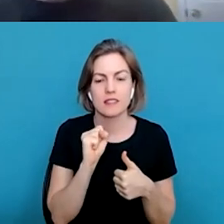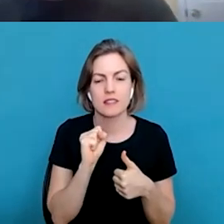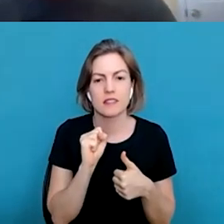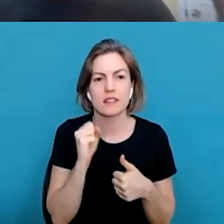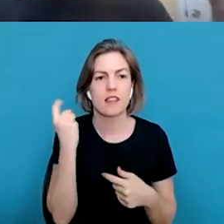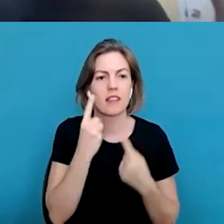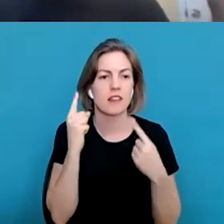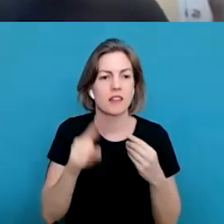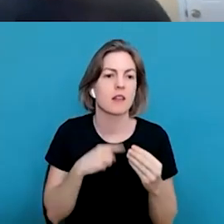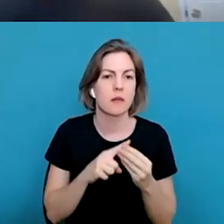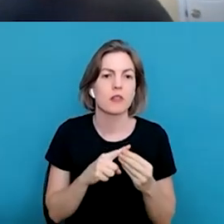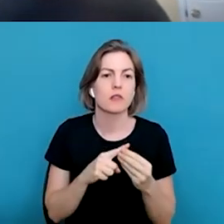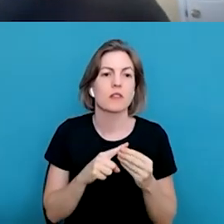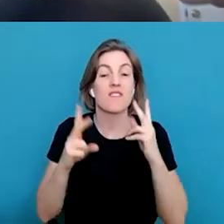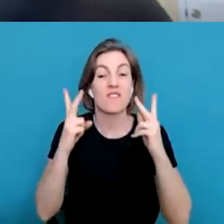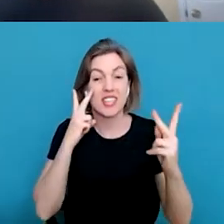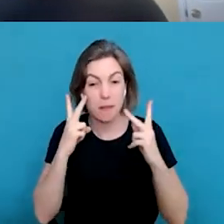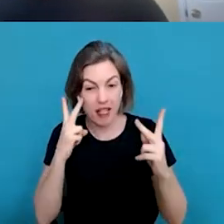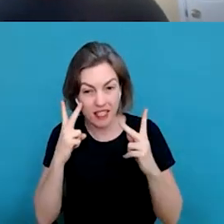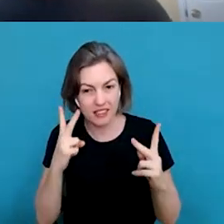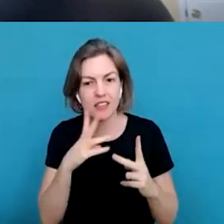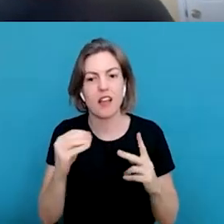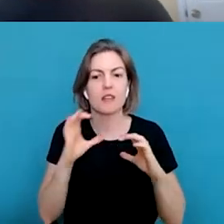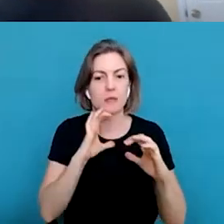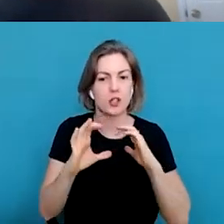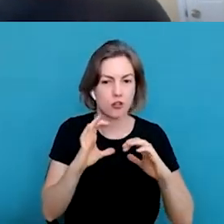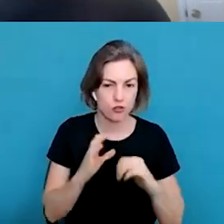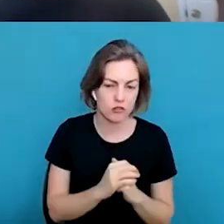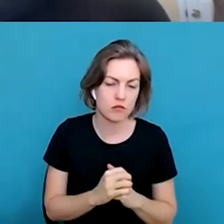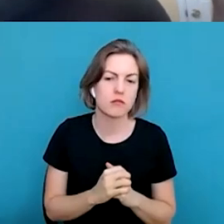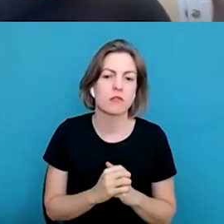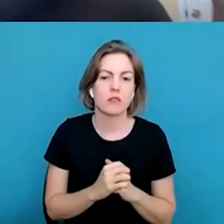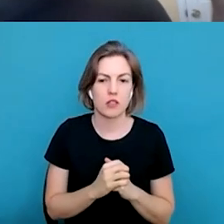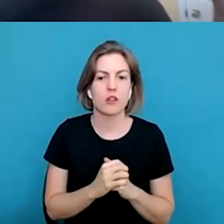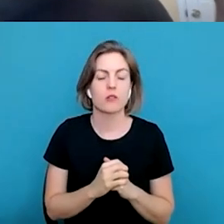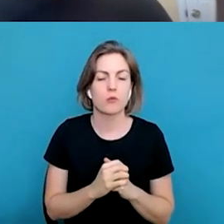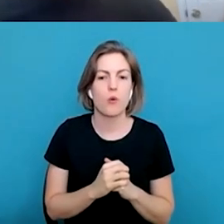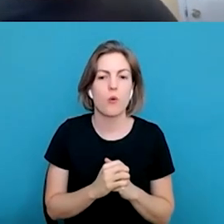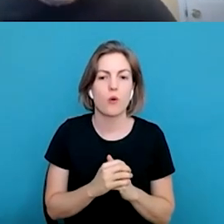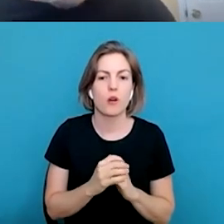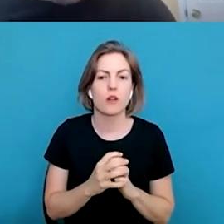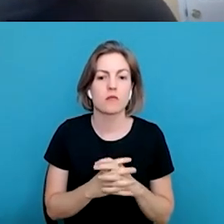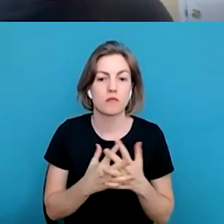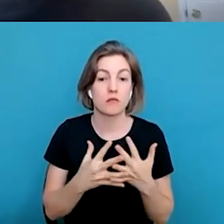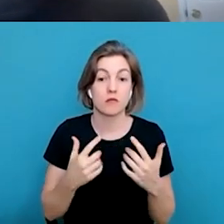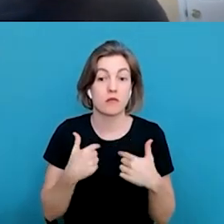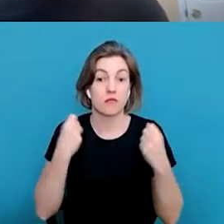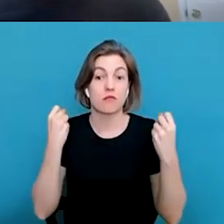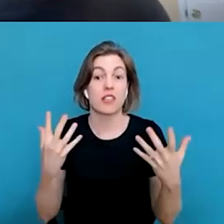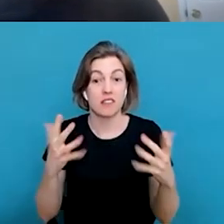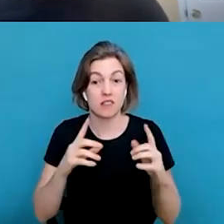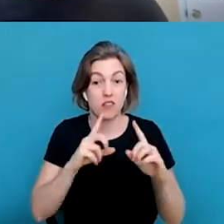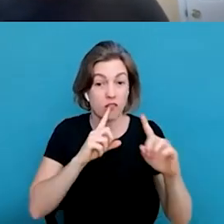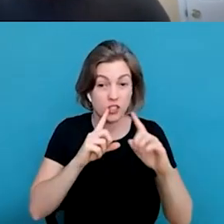thinking about visibility and communication, right? So, I've had many conversations with people